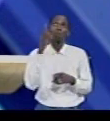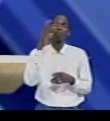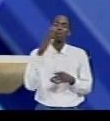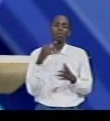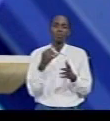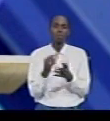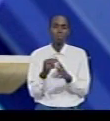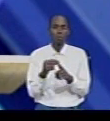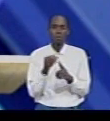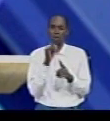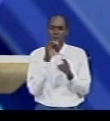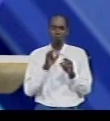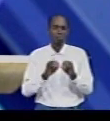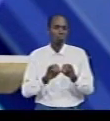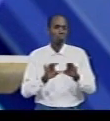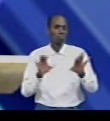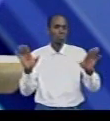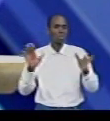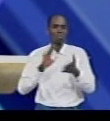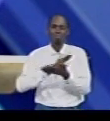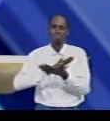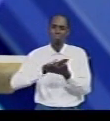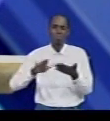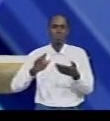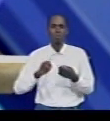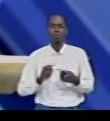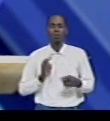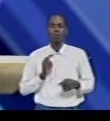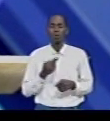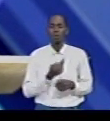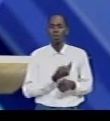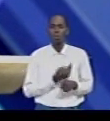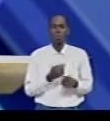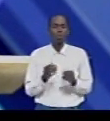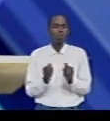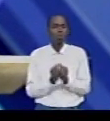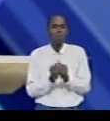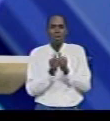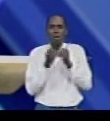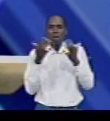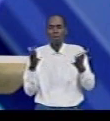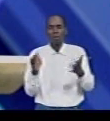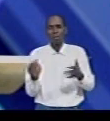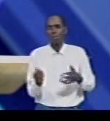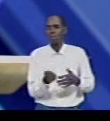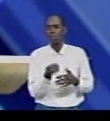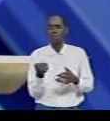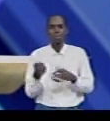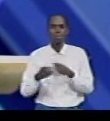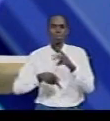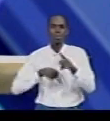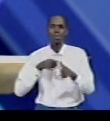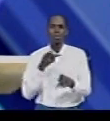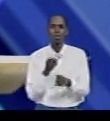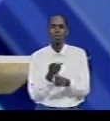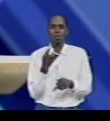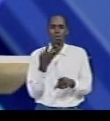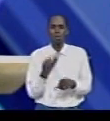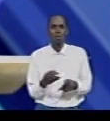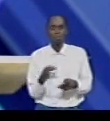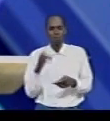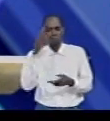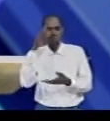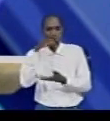clearly, directly, clearly explained, without any kind of contradiction.